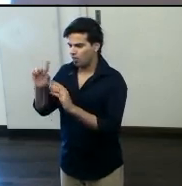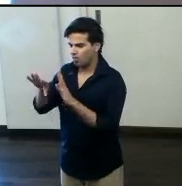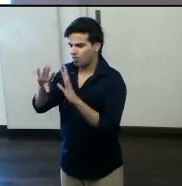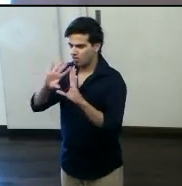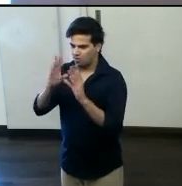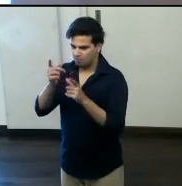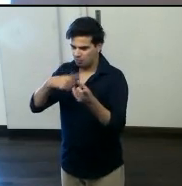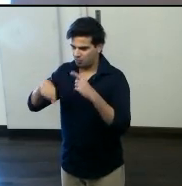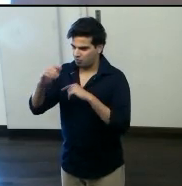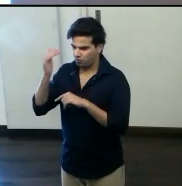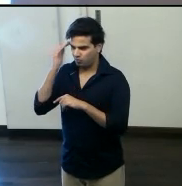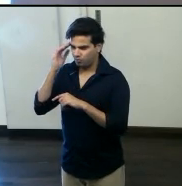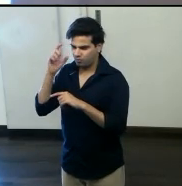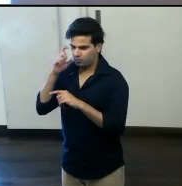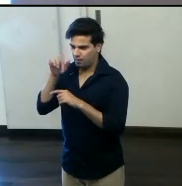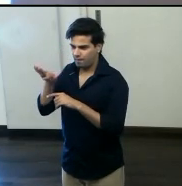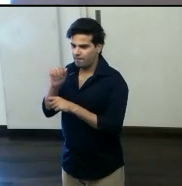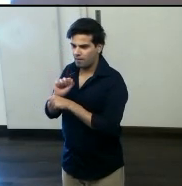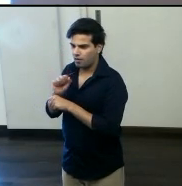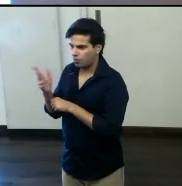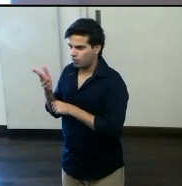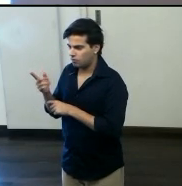works. And today,